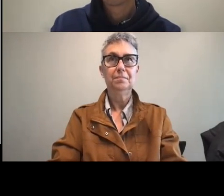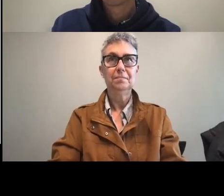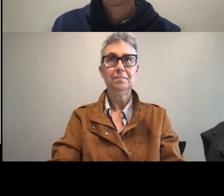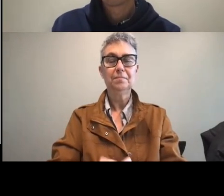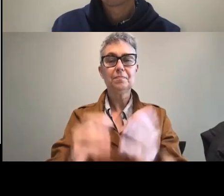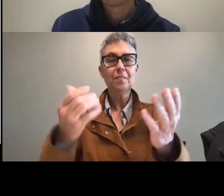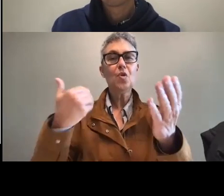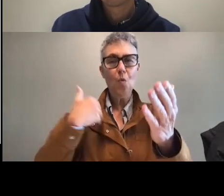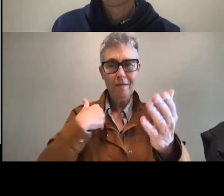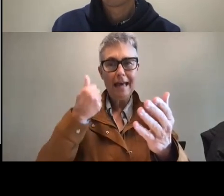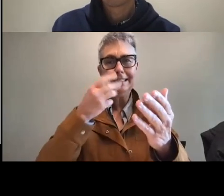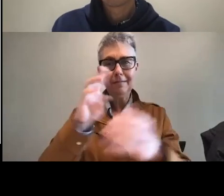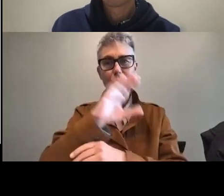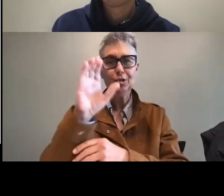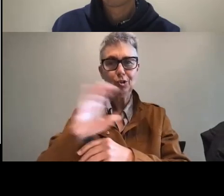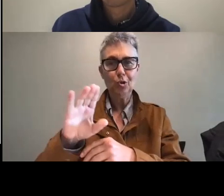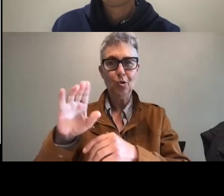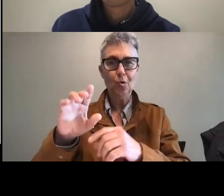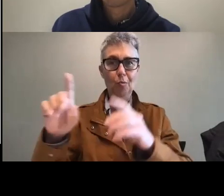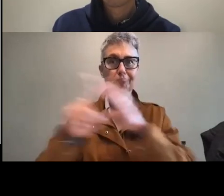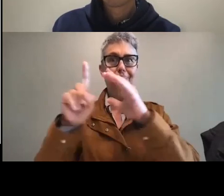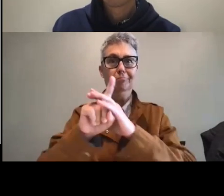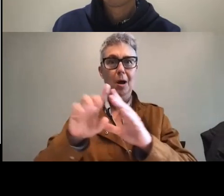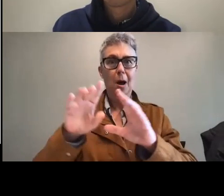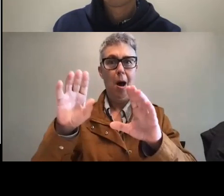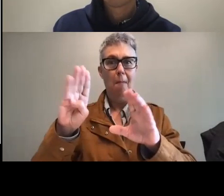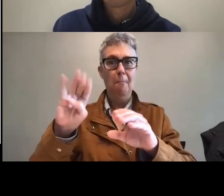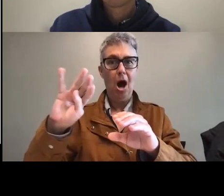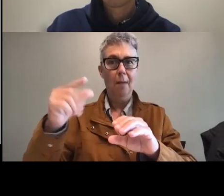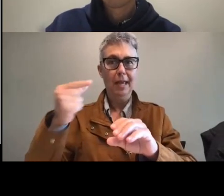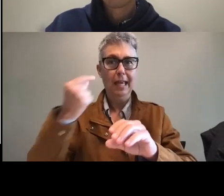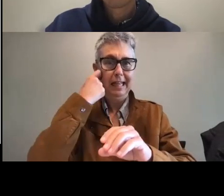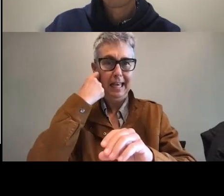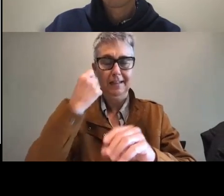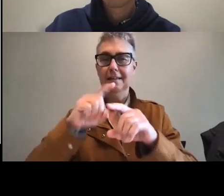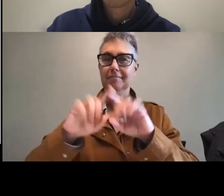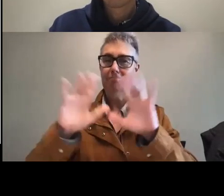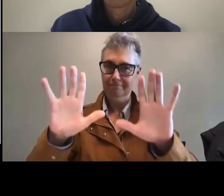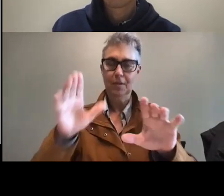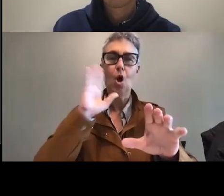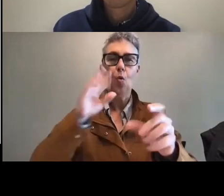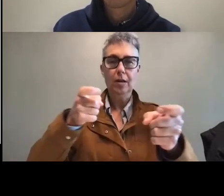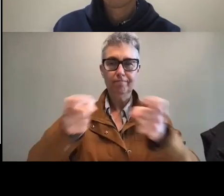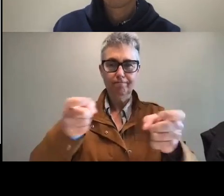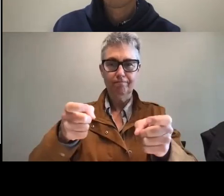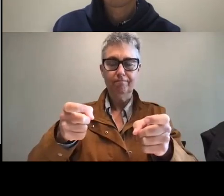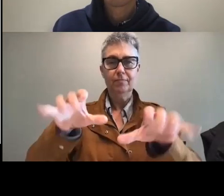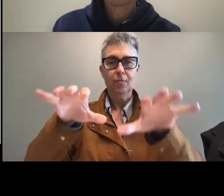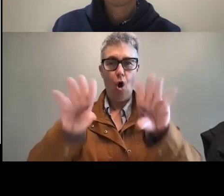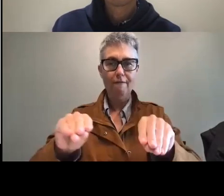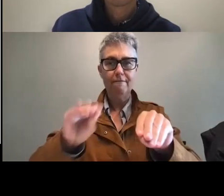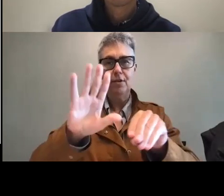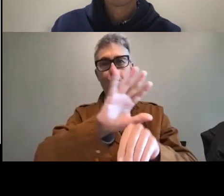Zoom bombing in the past 2 weeks. So for this seminar, we will be keeping chat and video off for the